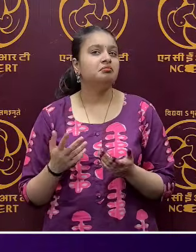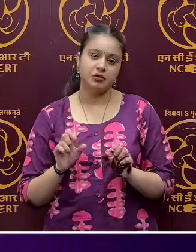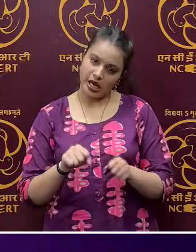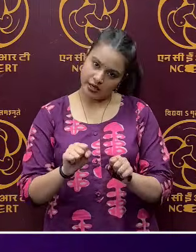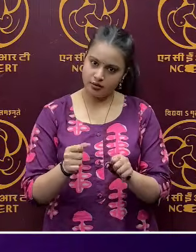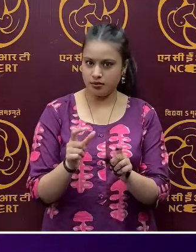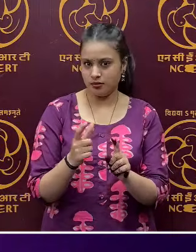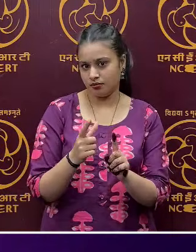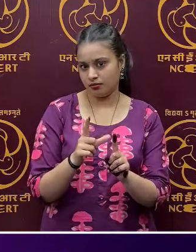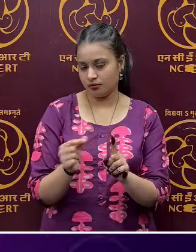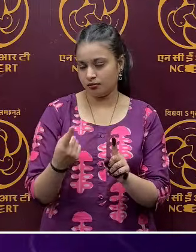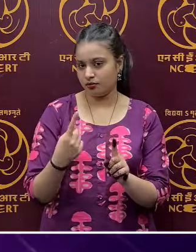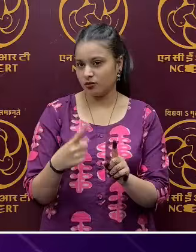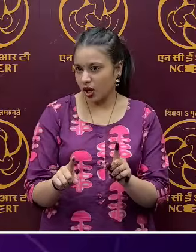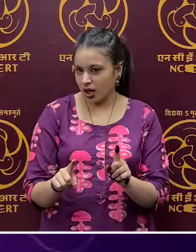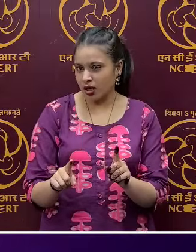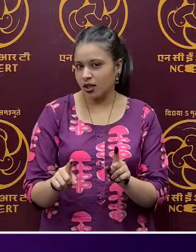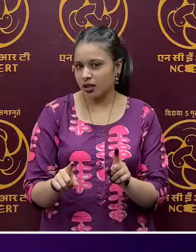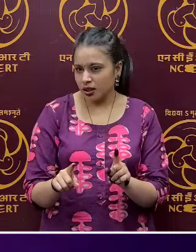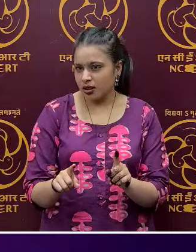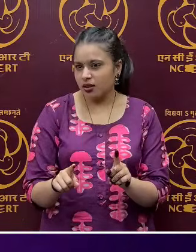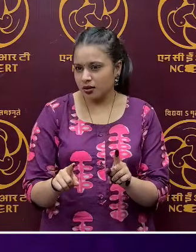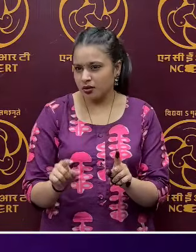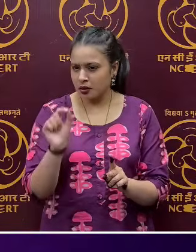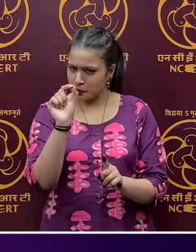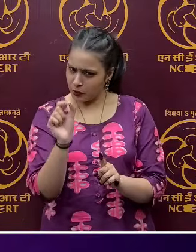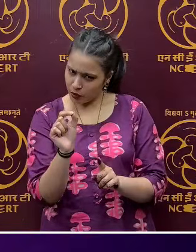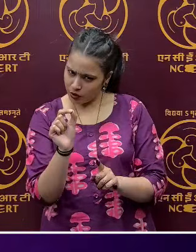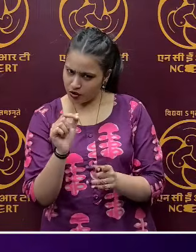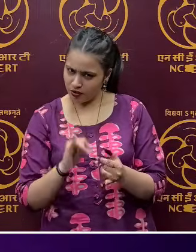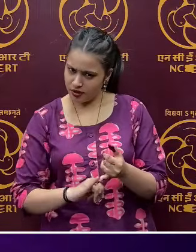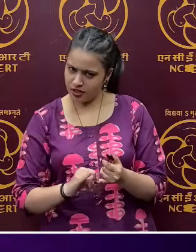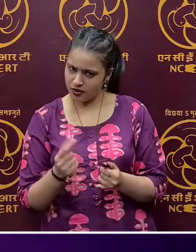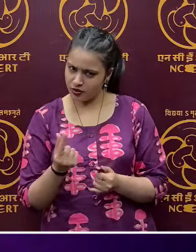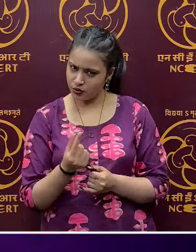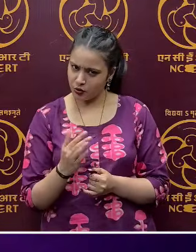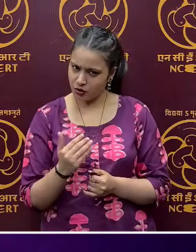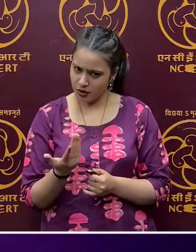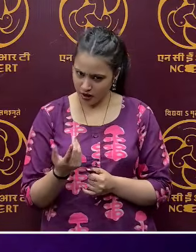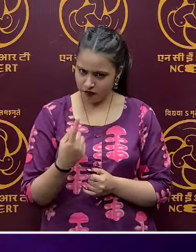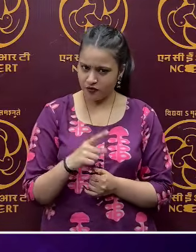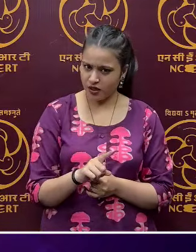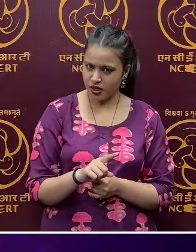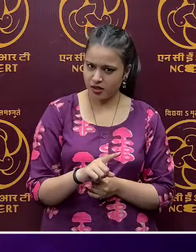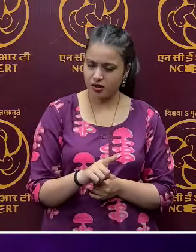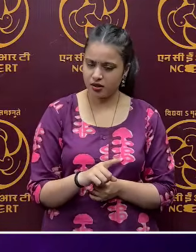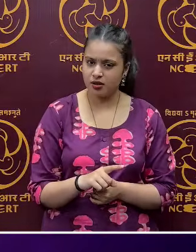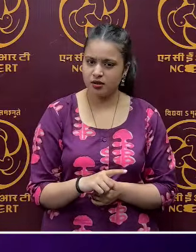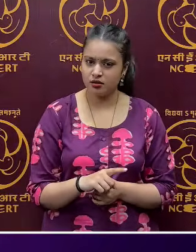sure. We can use apostrophe S also there, right? It is mine.